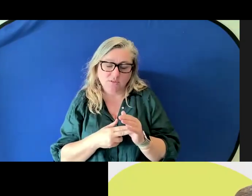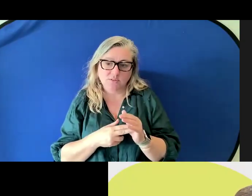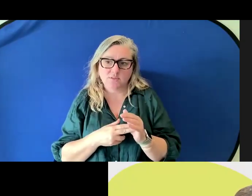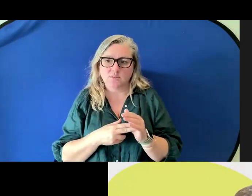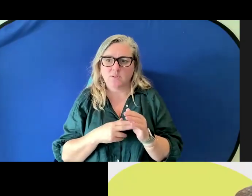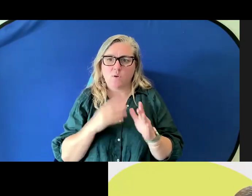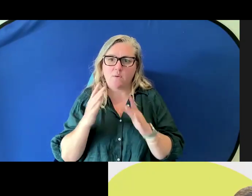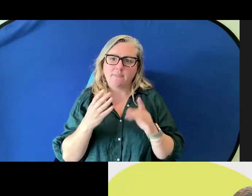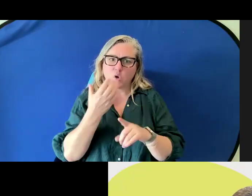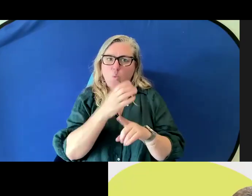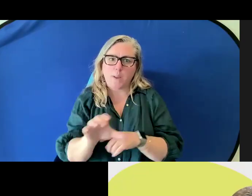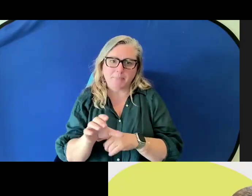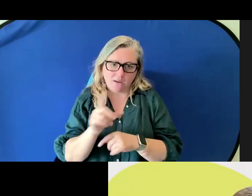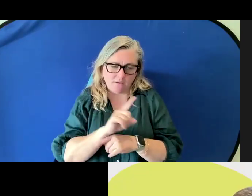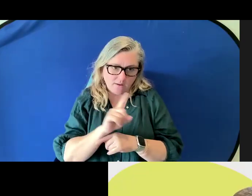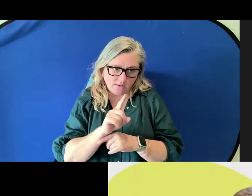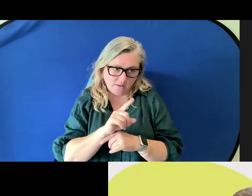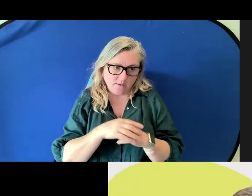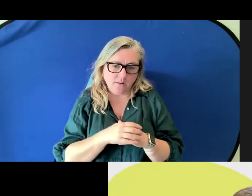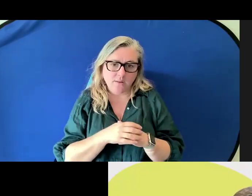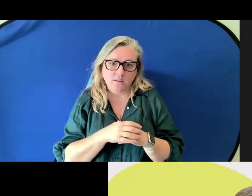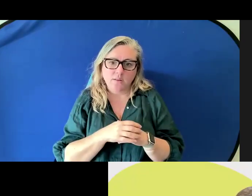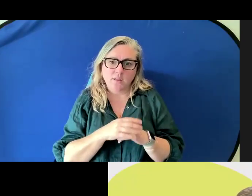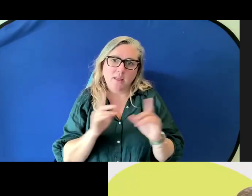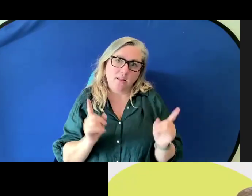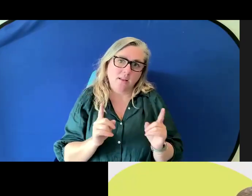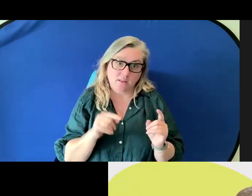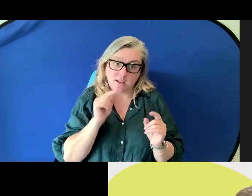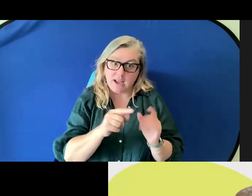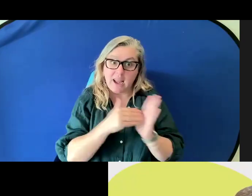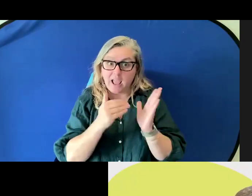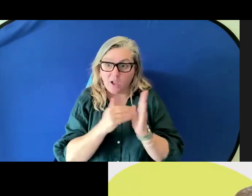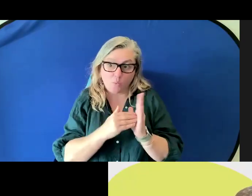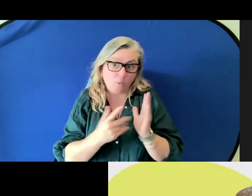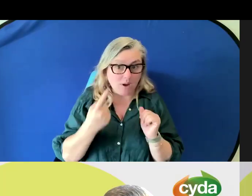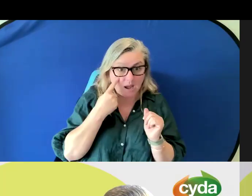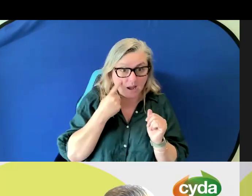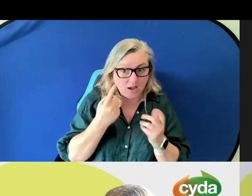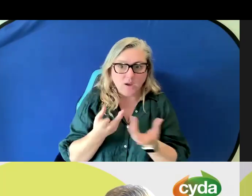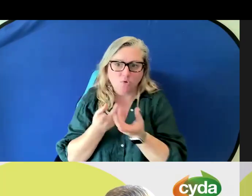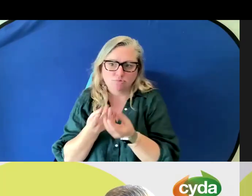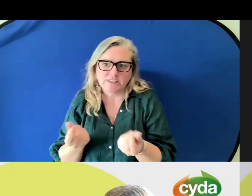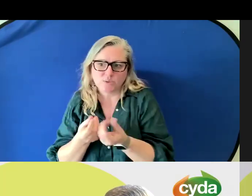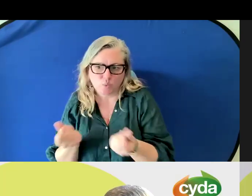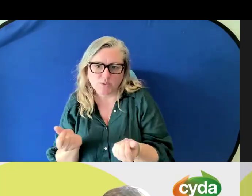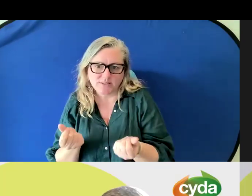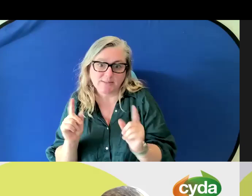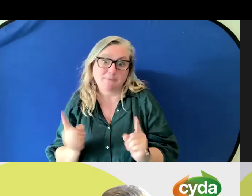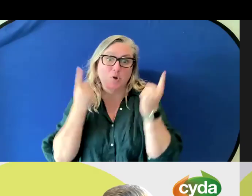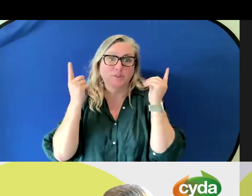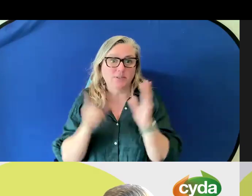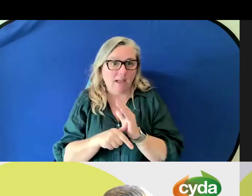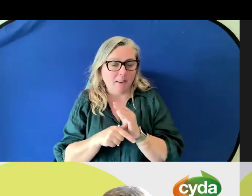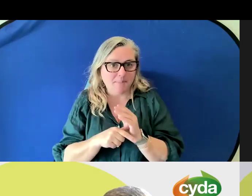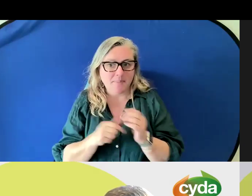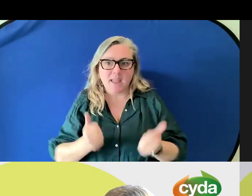the webinar now, where we'll get the first look at some of these Take Charge of Change resources on our website that's